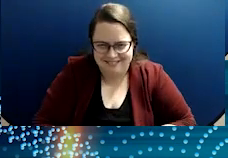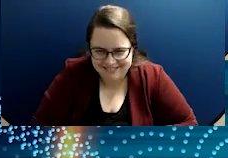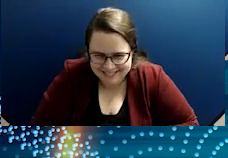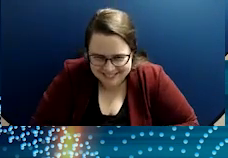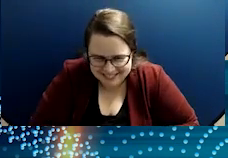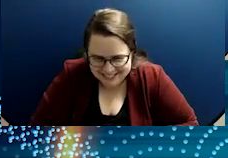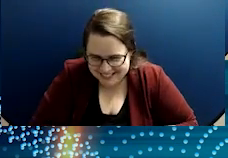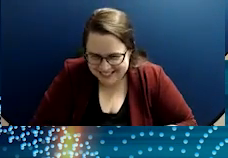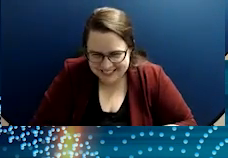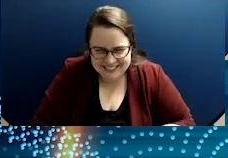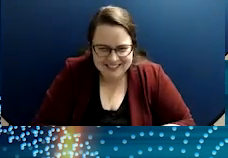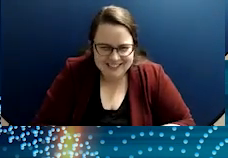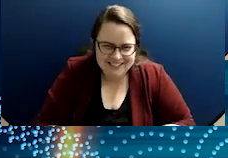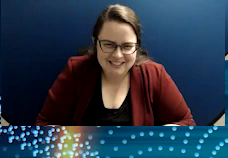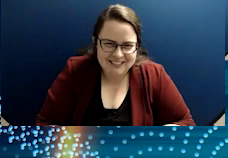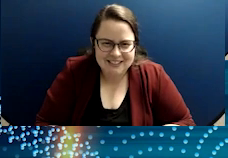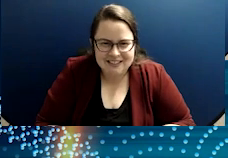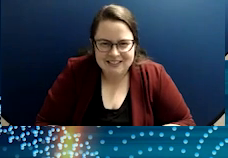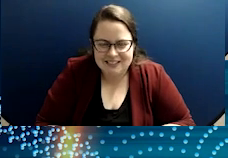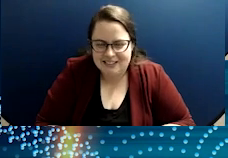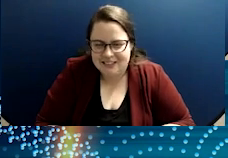Let's see. Okay.